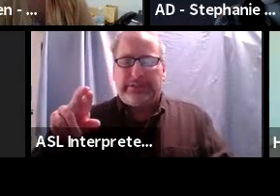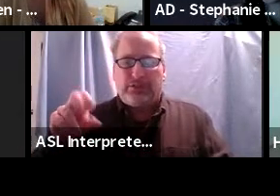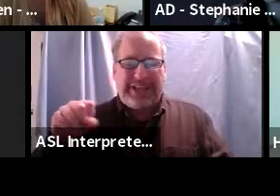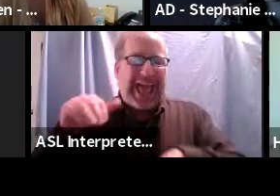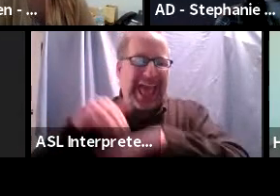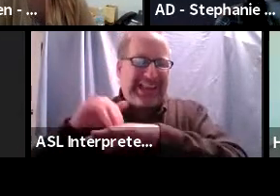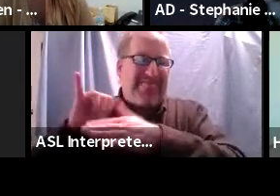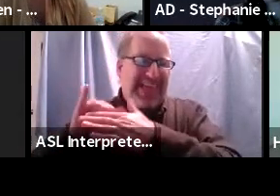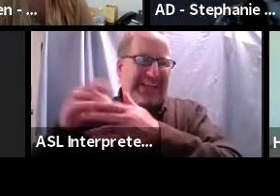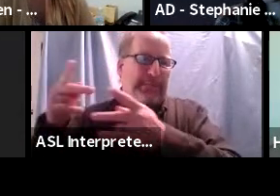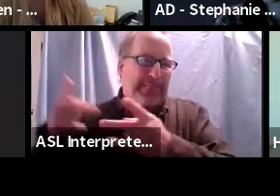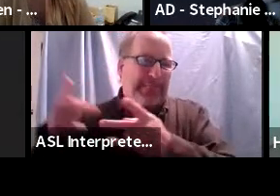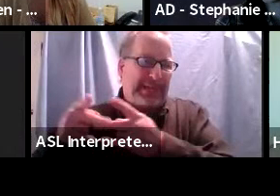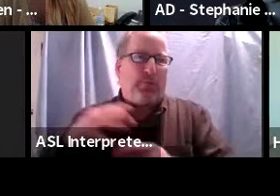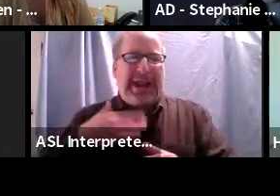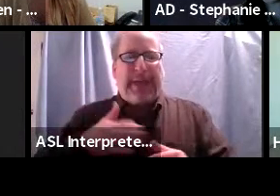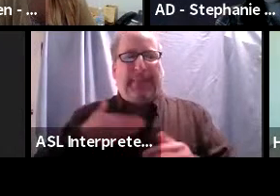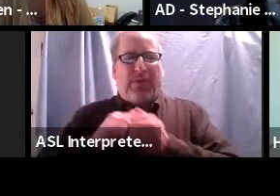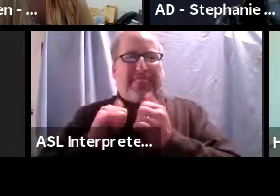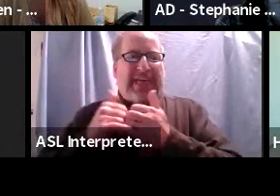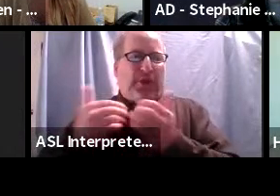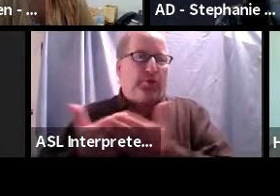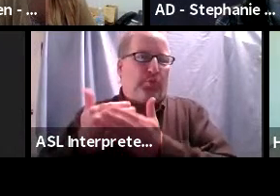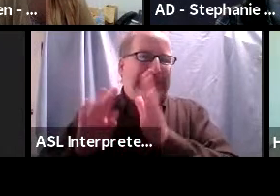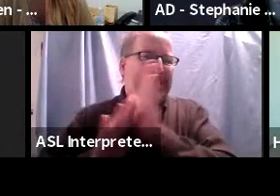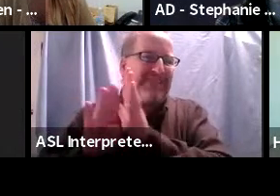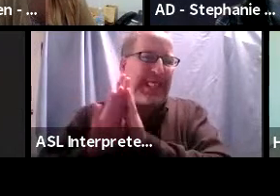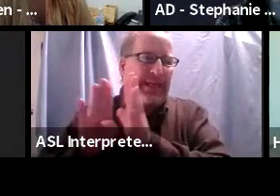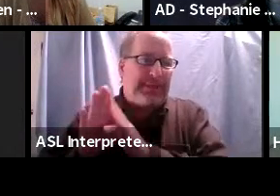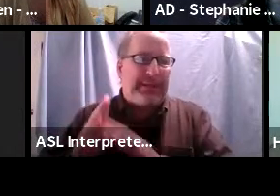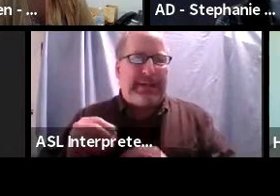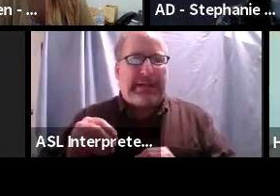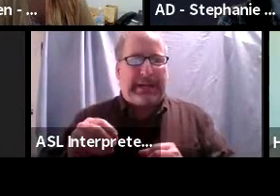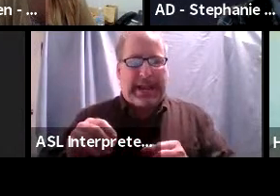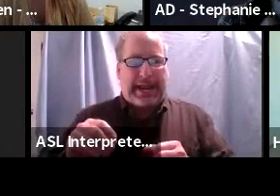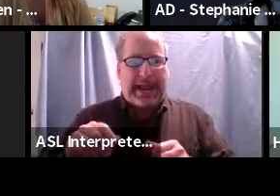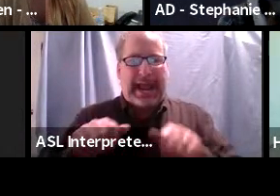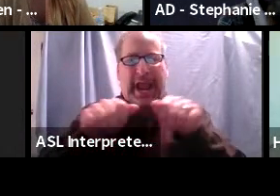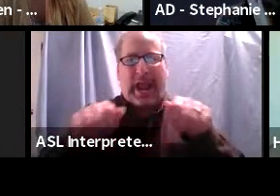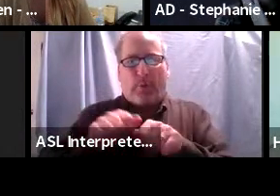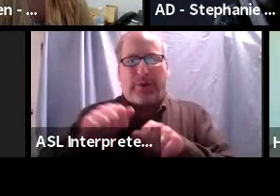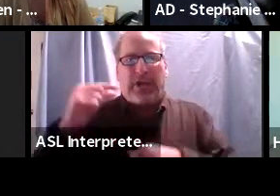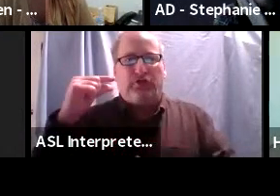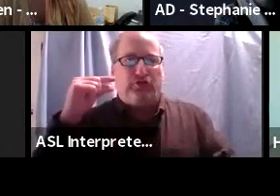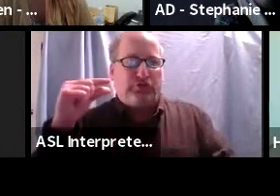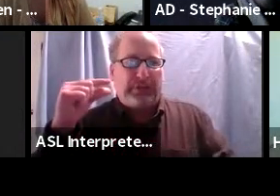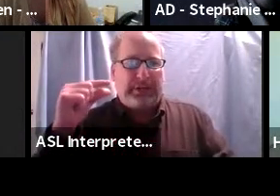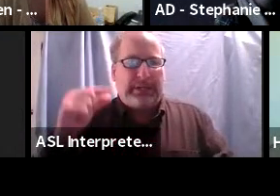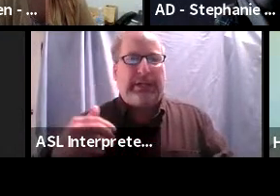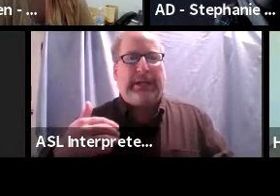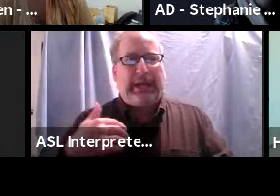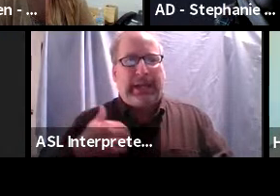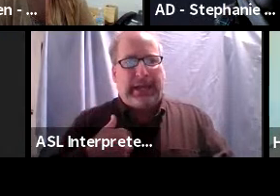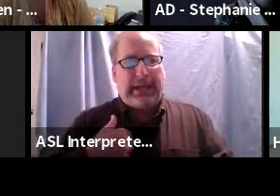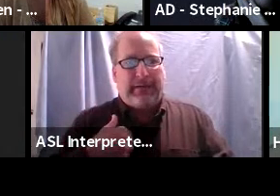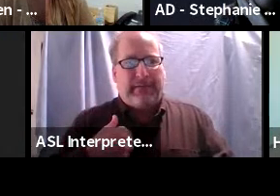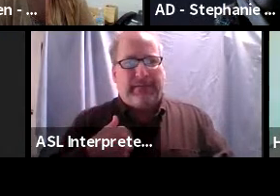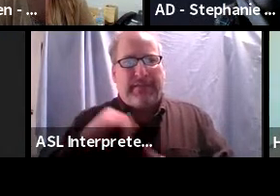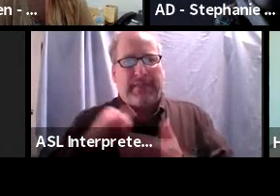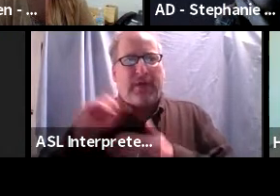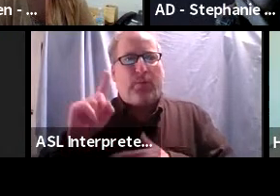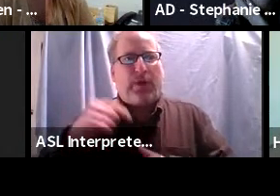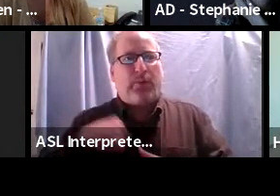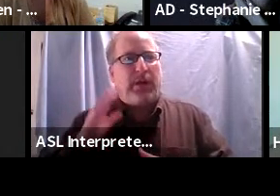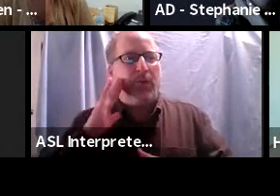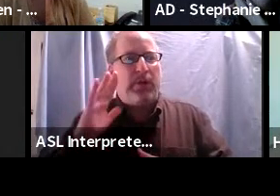really excited with that new development. In area G, there have been, that was where we were